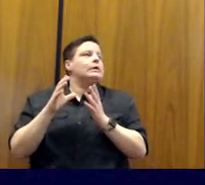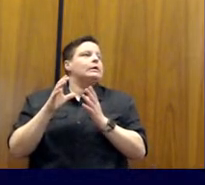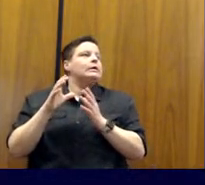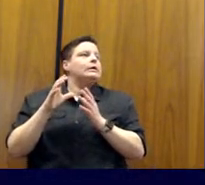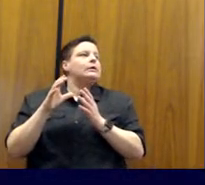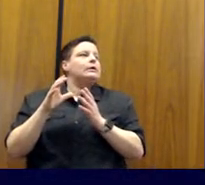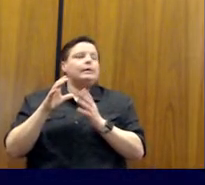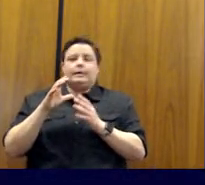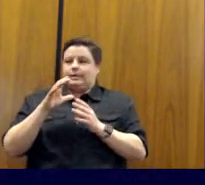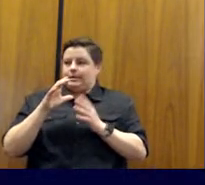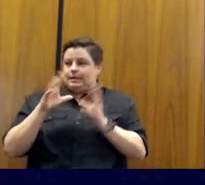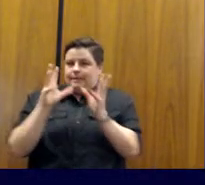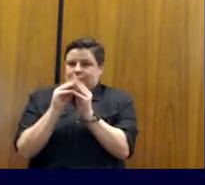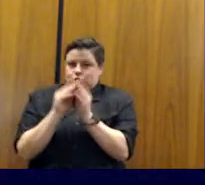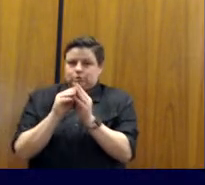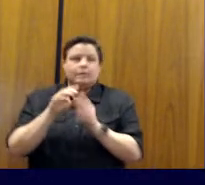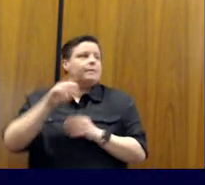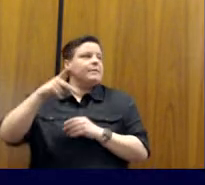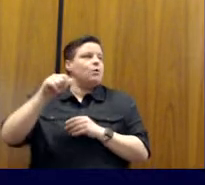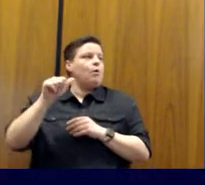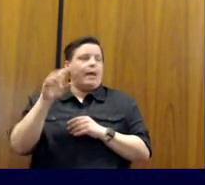to go into closed session. Roll call, please.